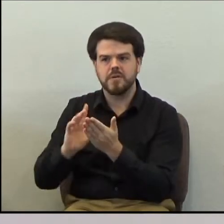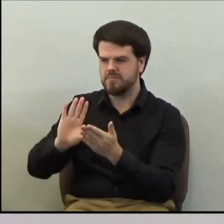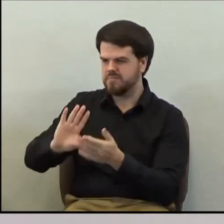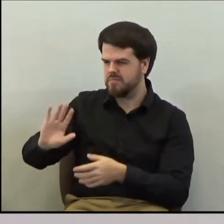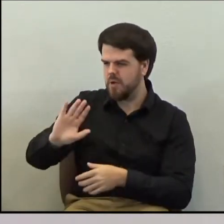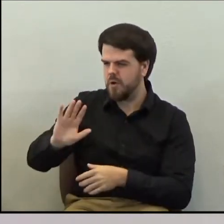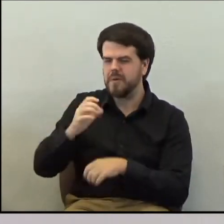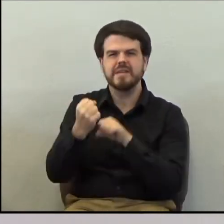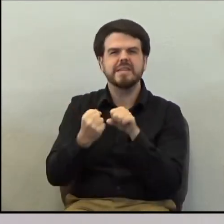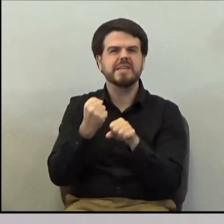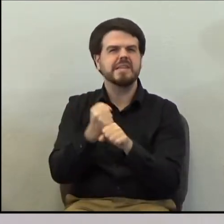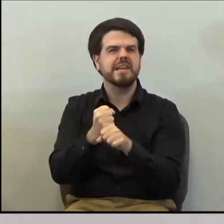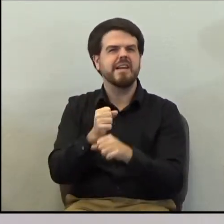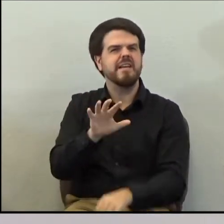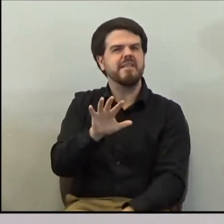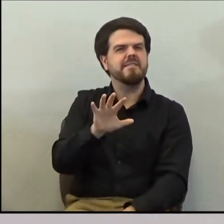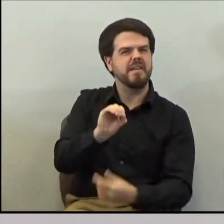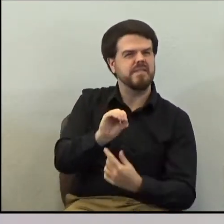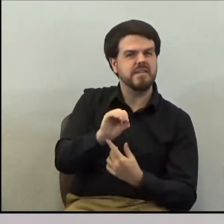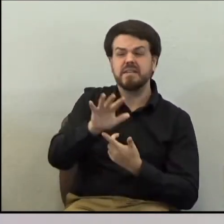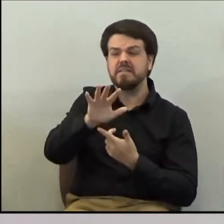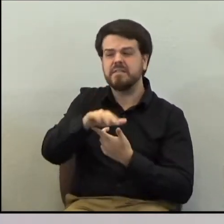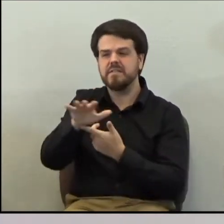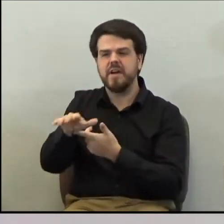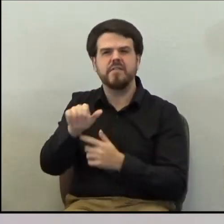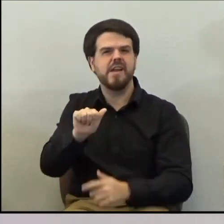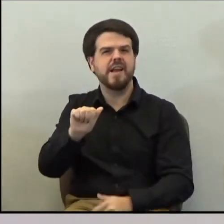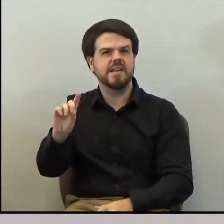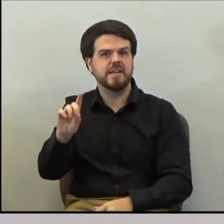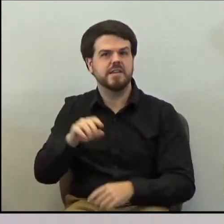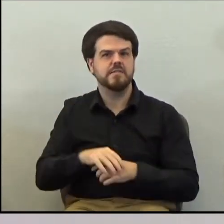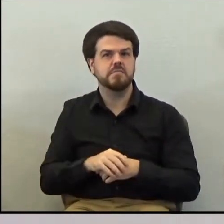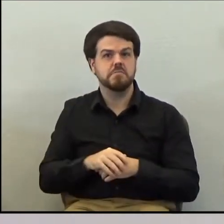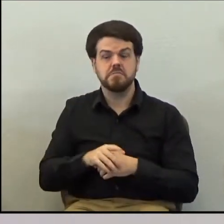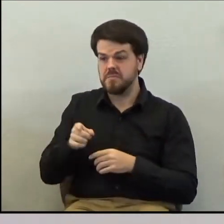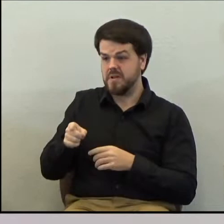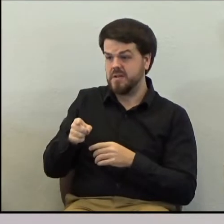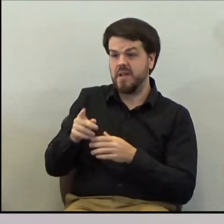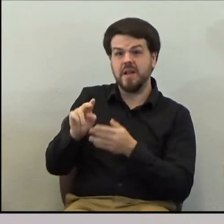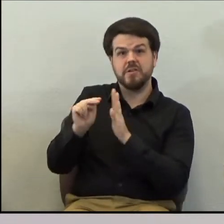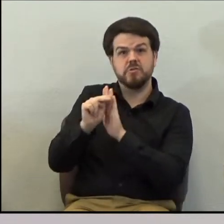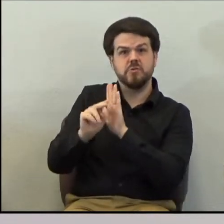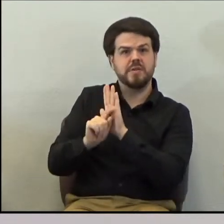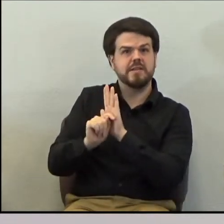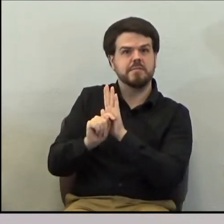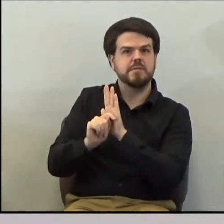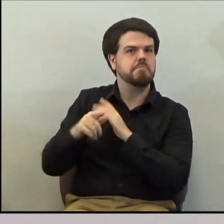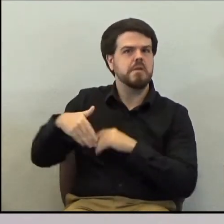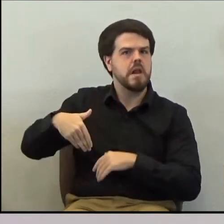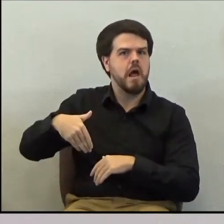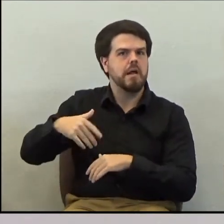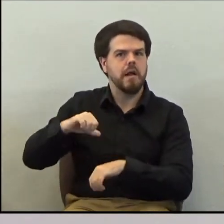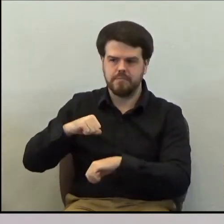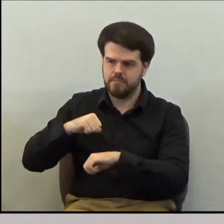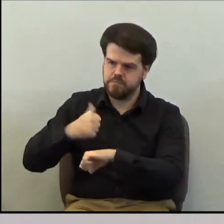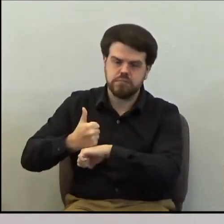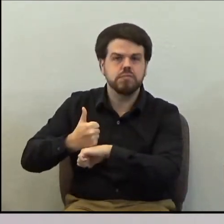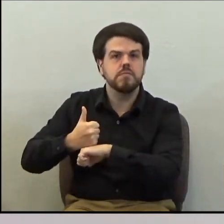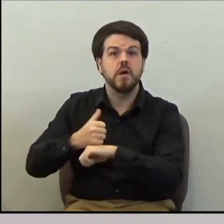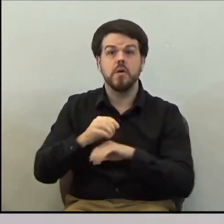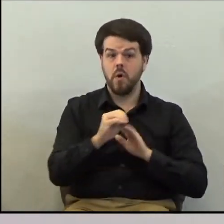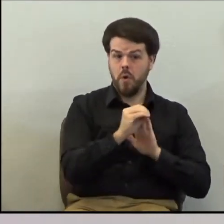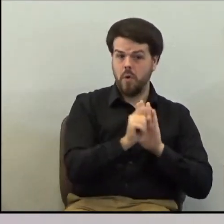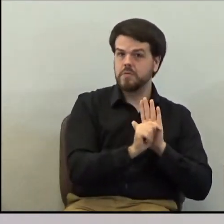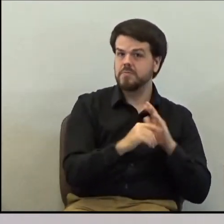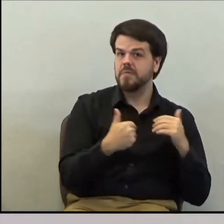year 50-55 A.D., did not exist. The New Testament did not exist. The Old Testament did, but